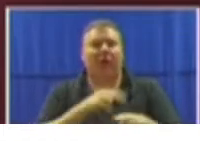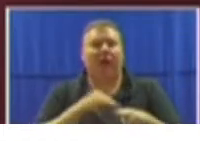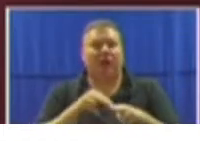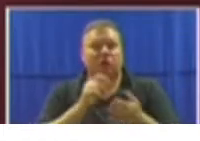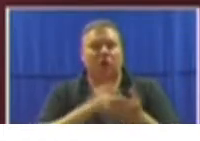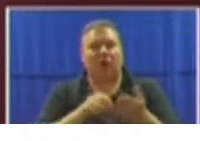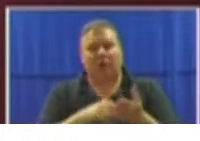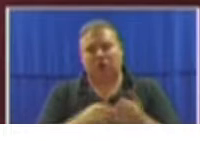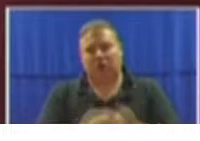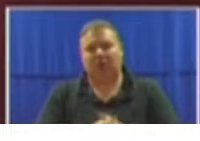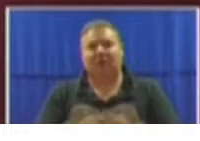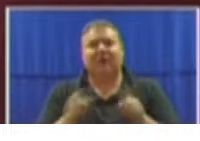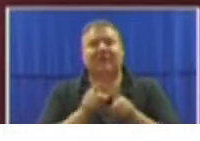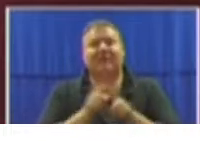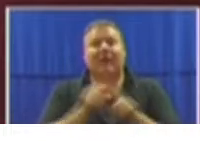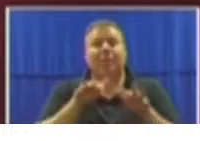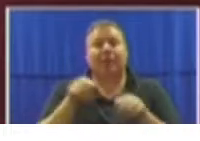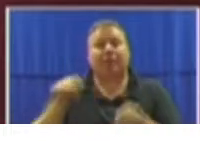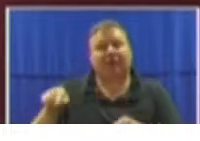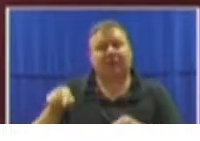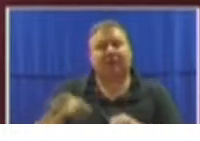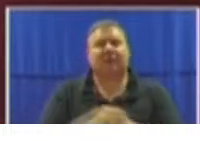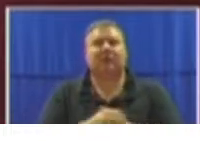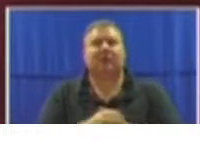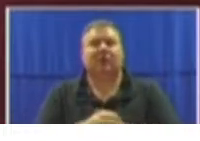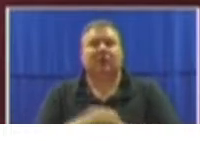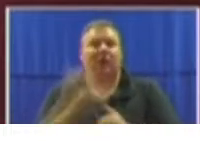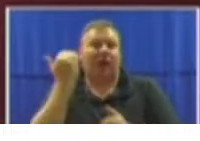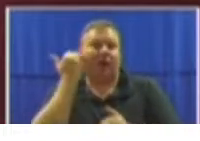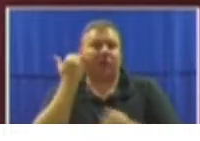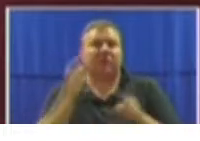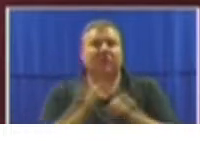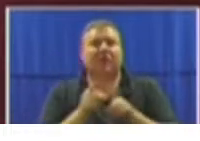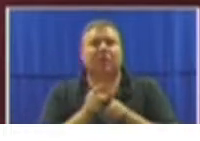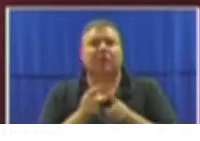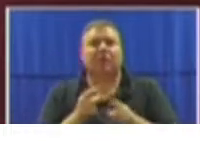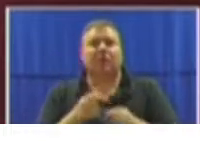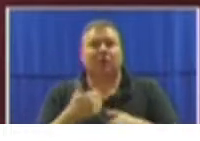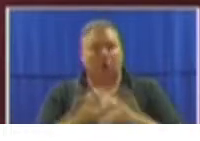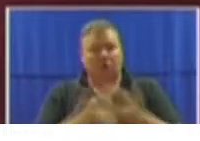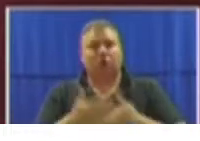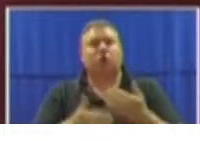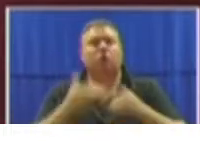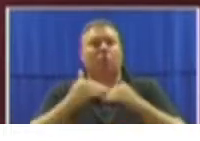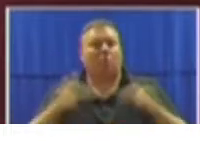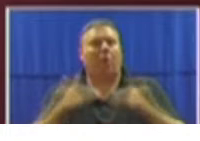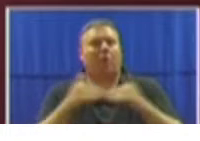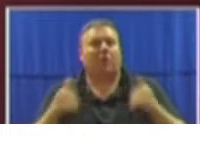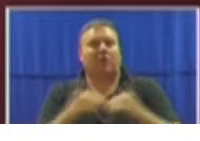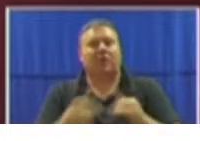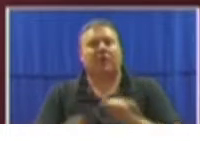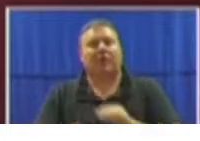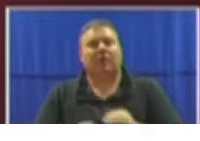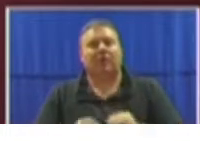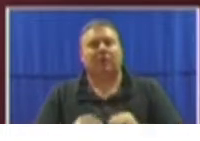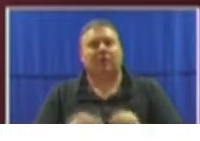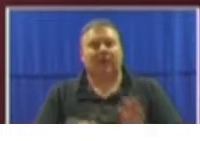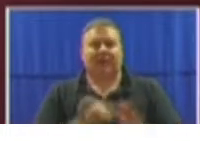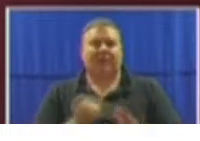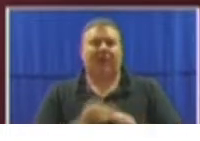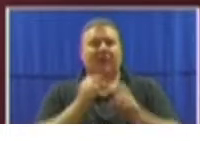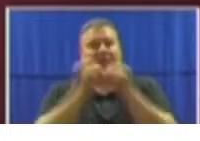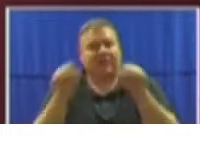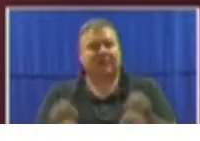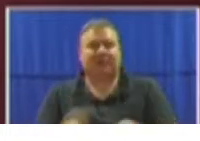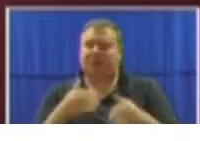same people who want to co-govern in order to continue to propagate apartheid-inspired systemic and